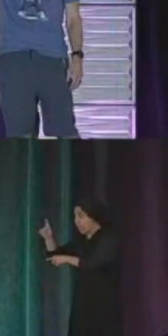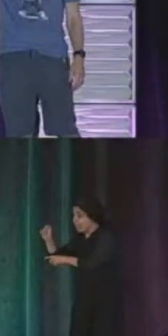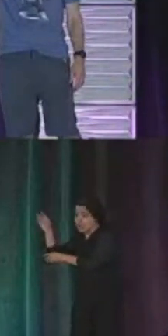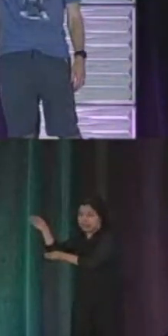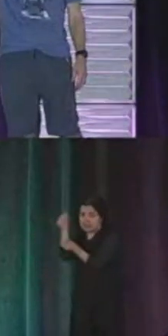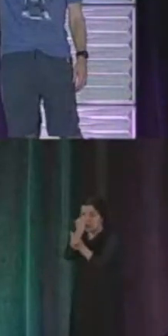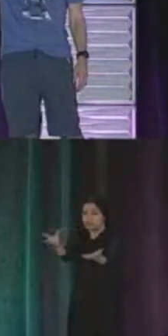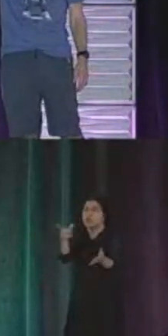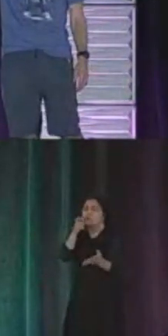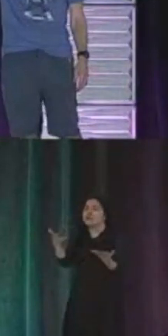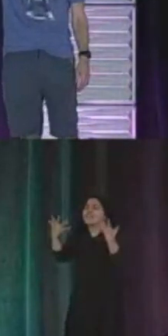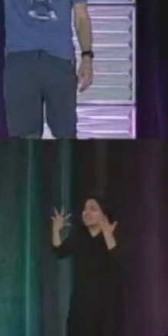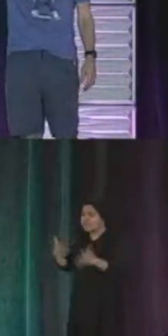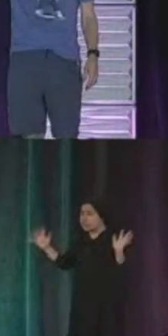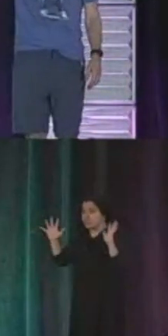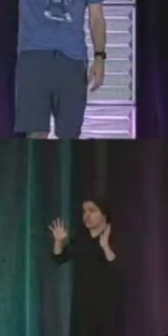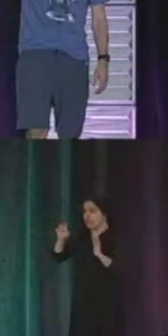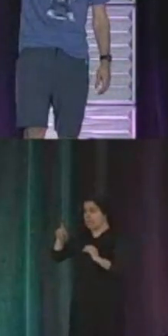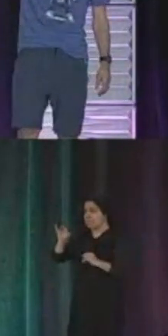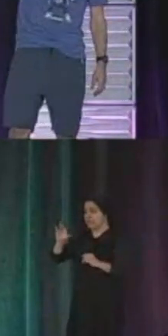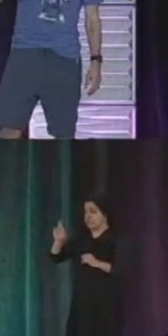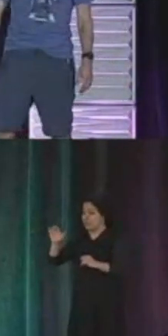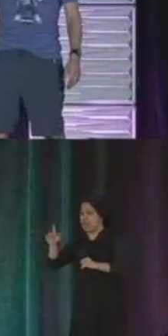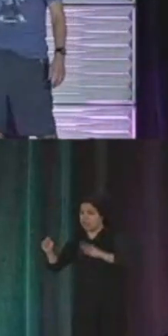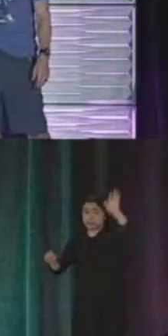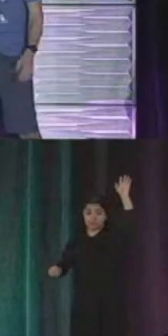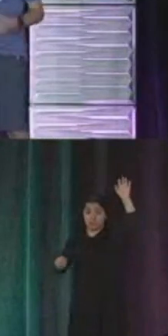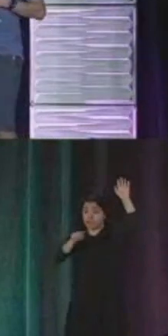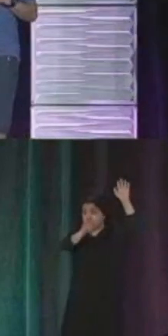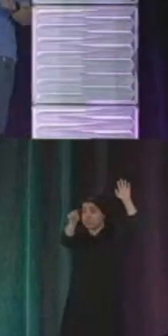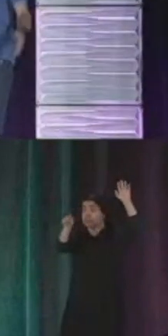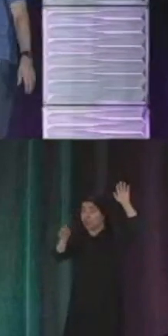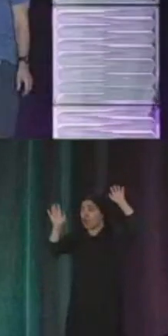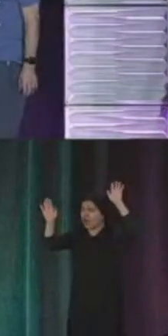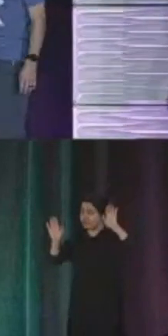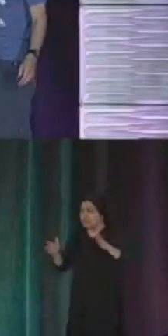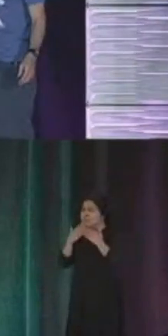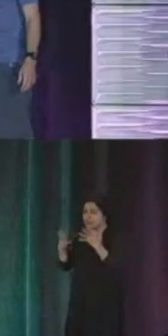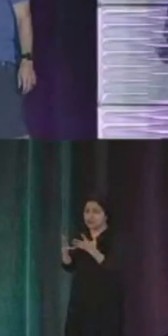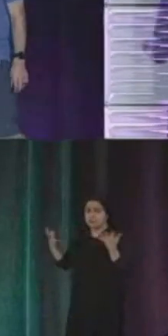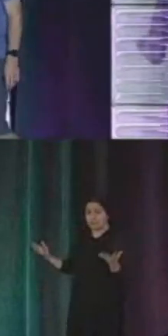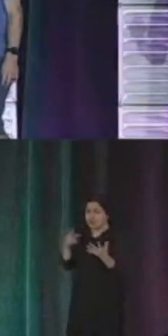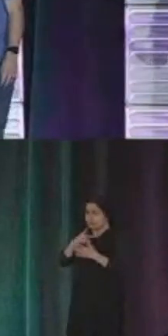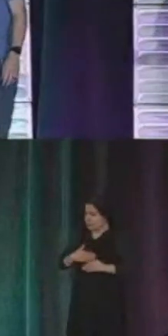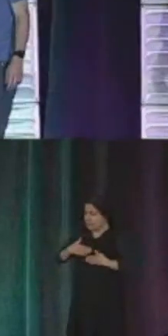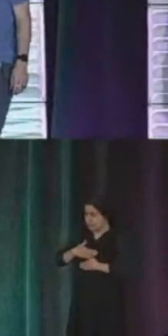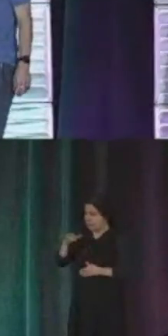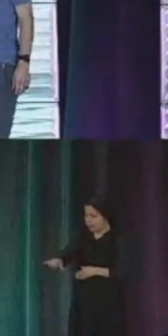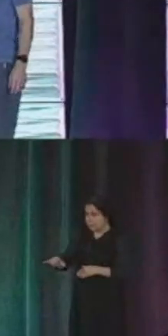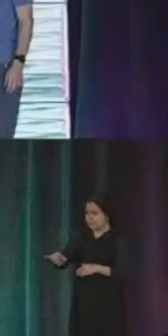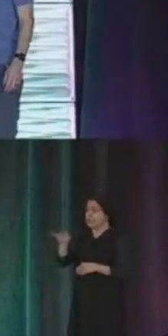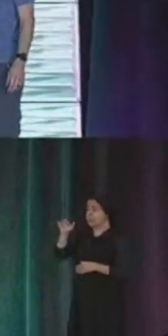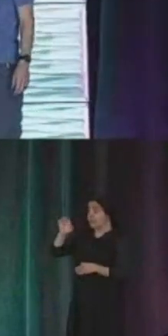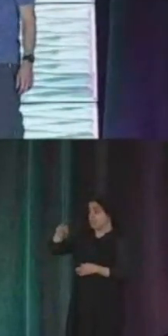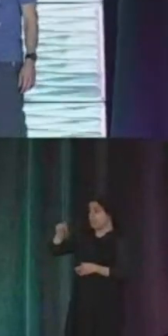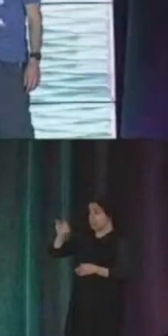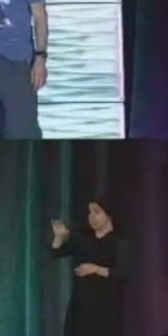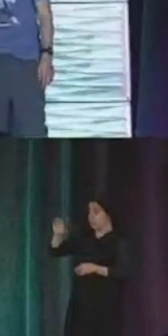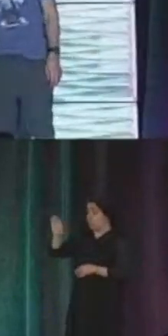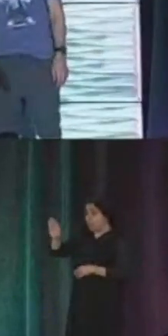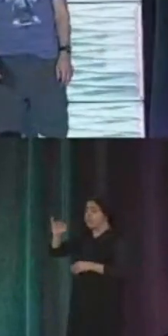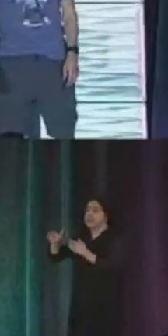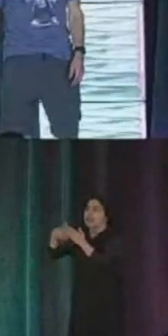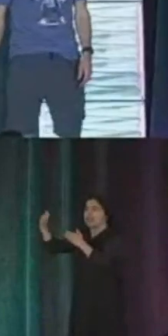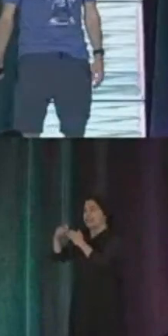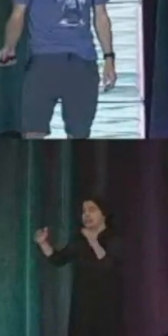have gone through Epic React? Awesome. Thank you so much. I really appreciate that. So Epic Web is going to be the next level